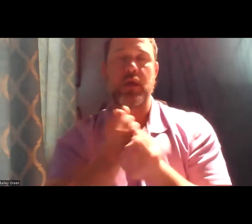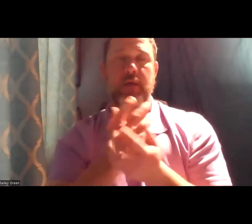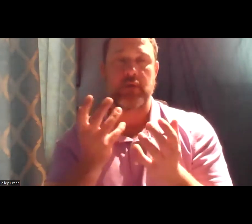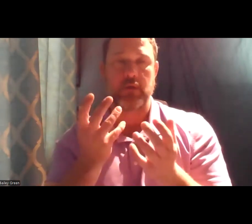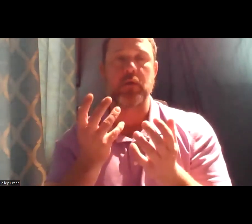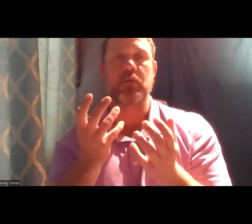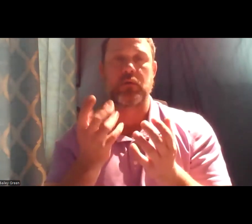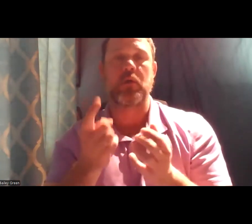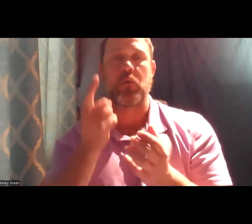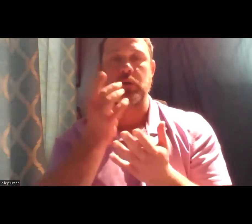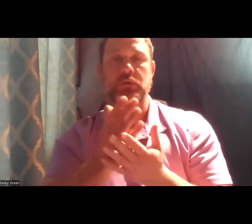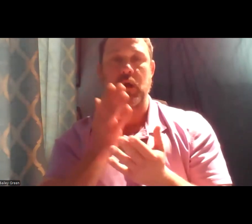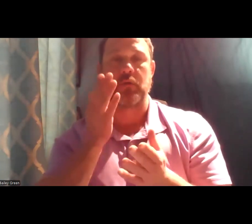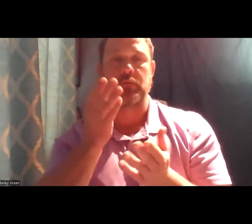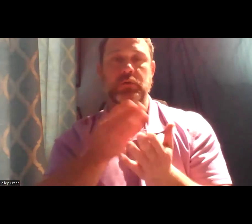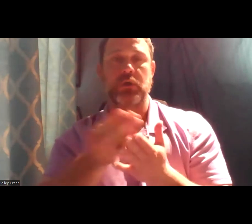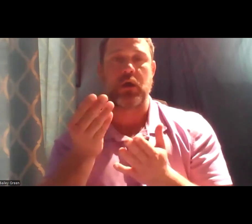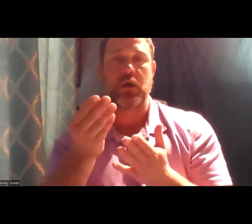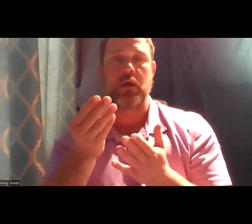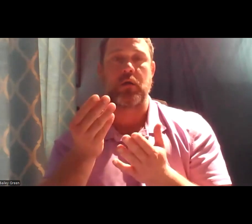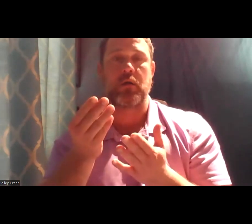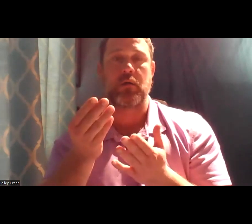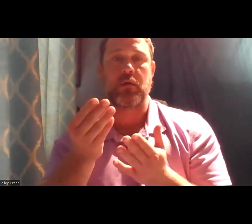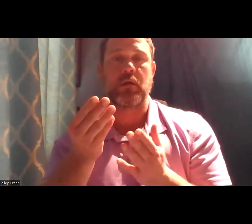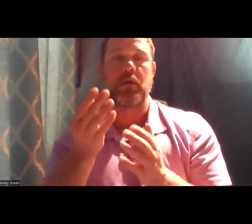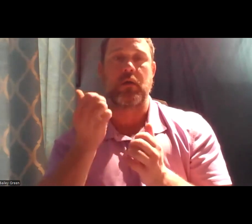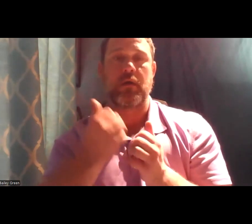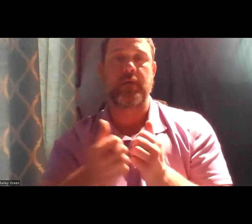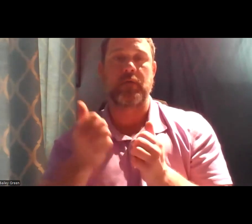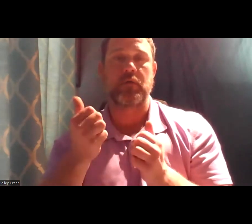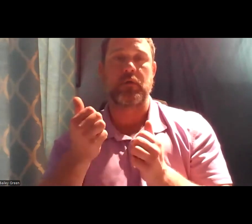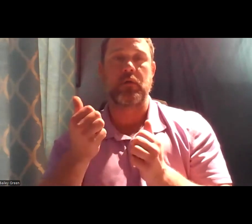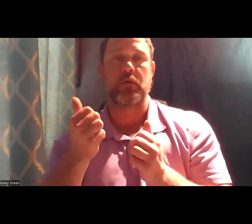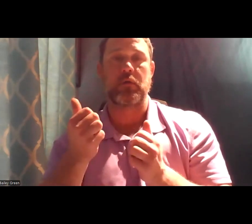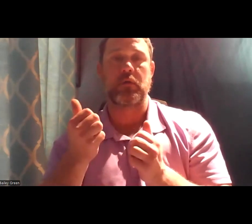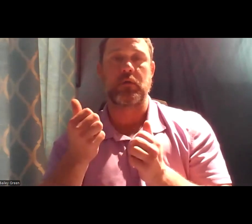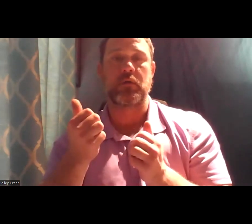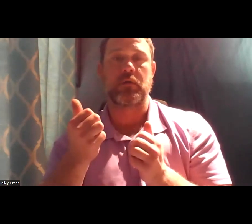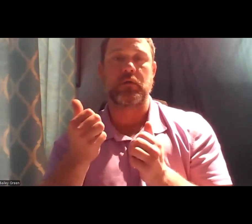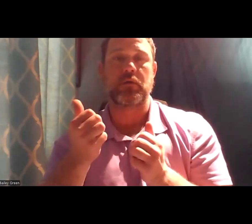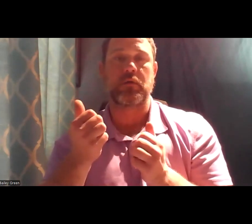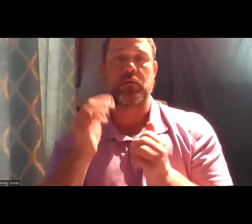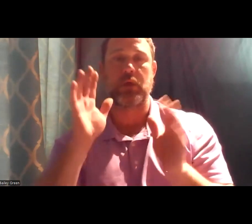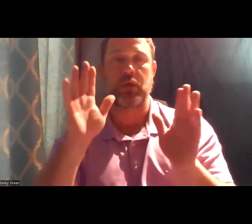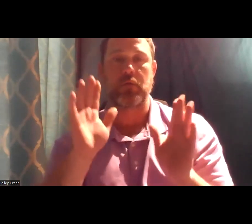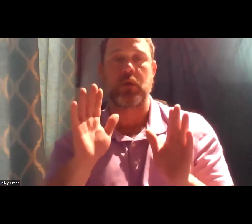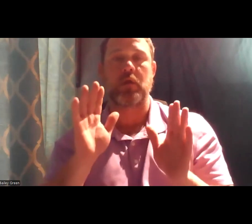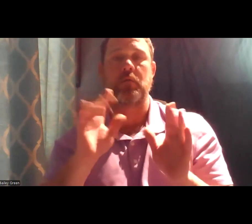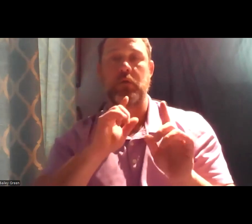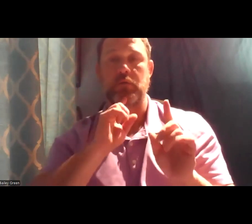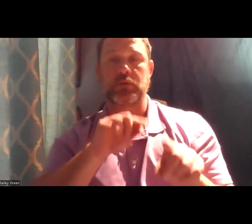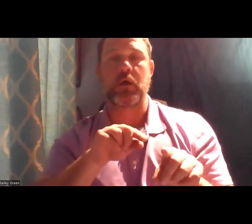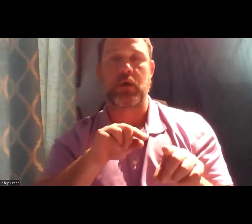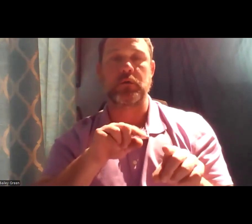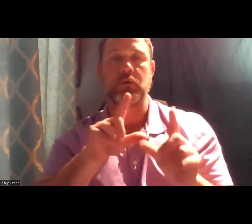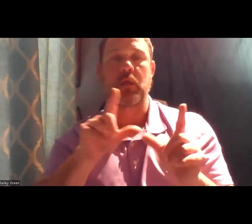it is a one-stop shop of every health, every just incredible response